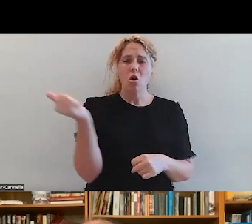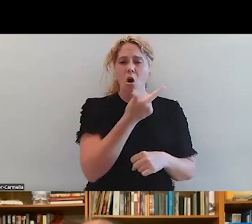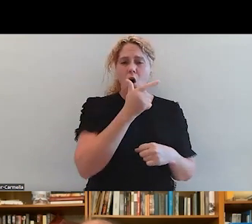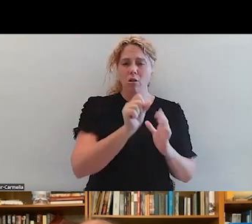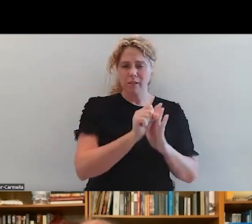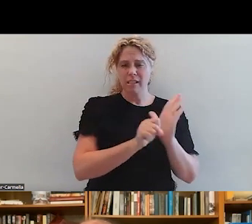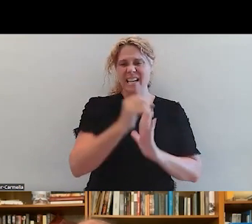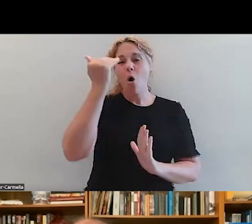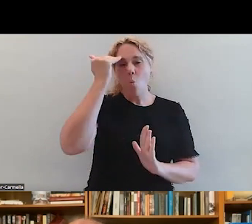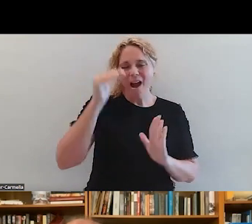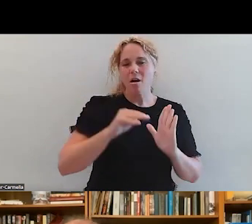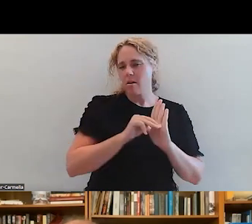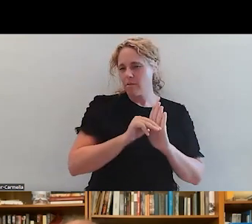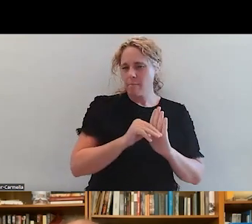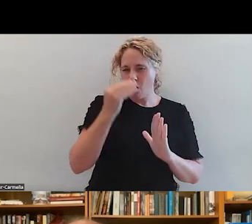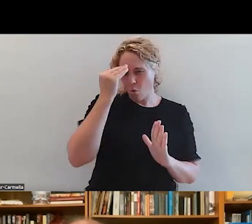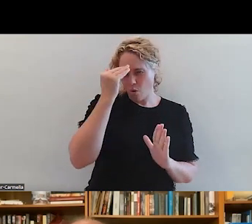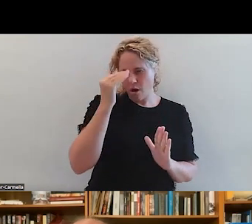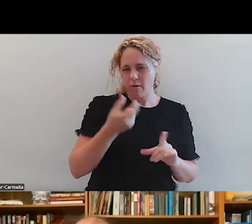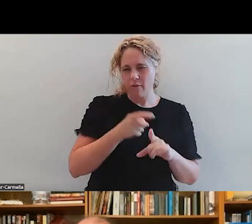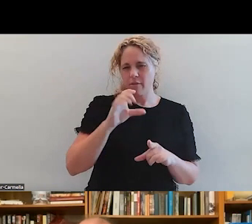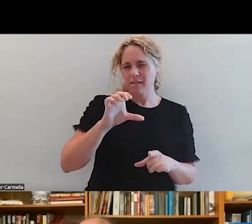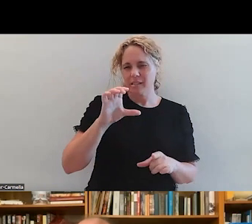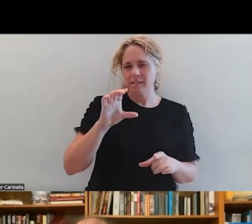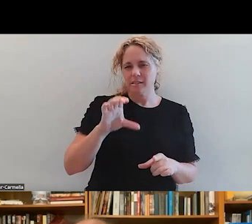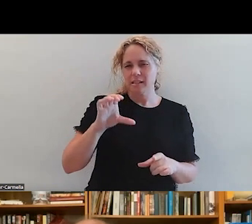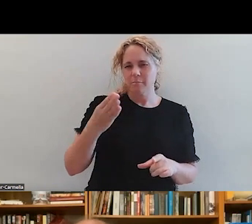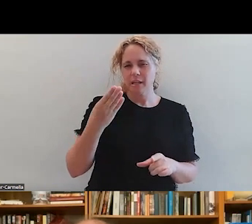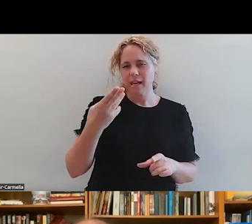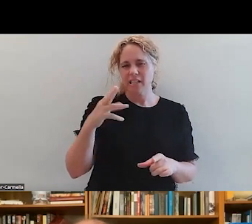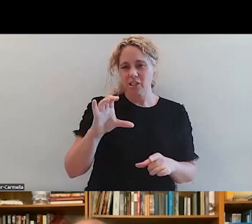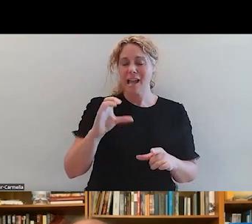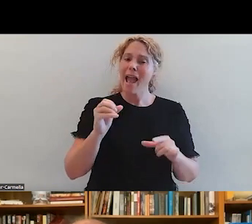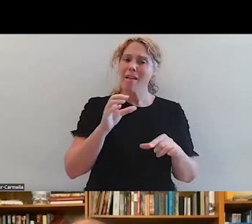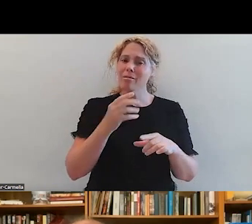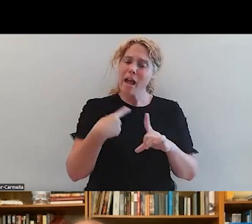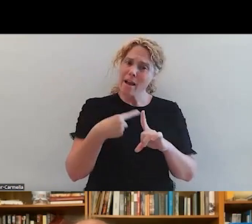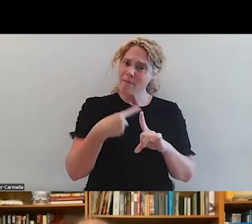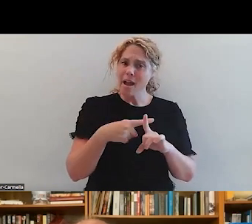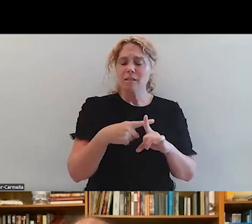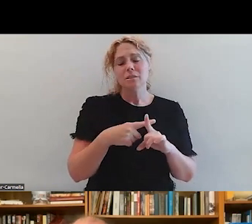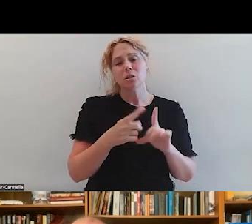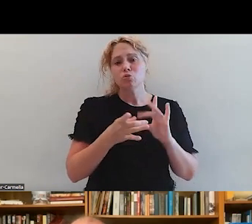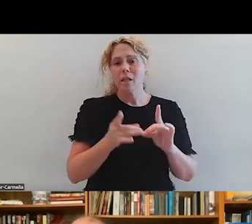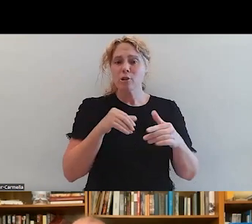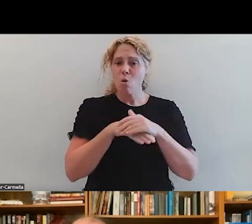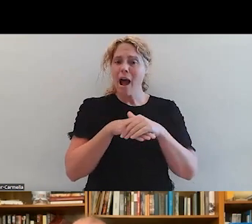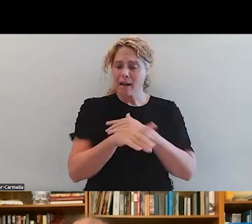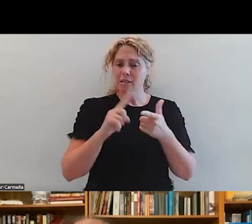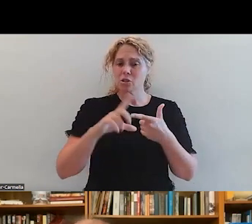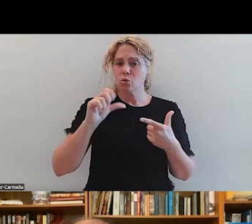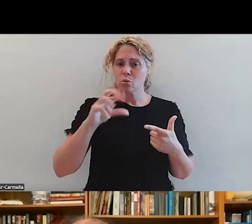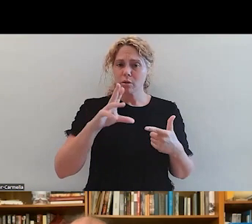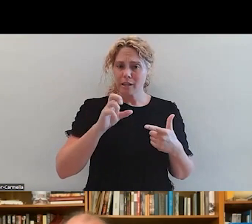of the model, the CCBHC model, and the advantages of that model when it comes to access to care,